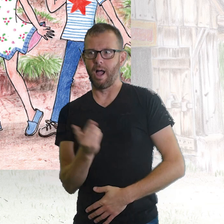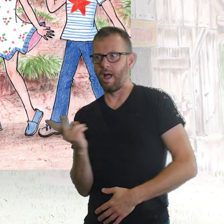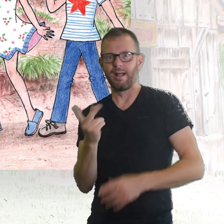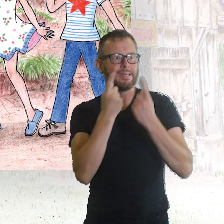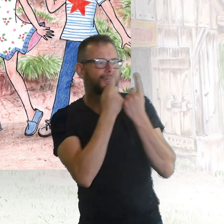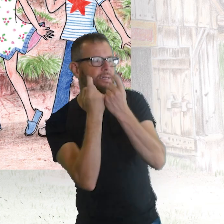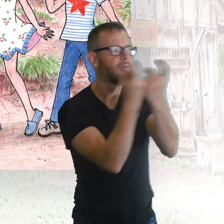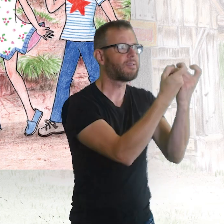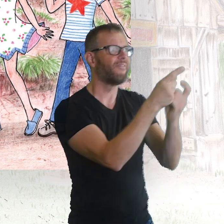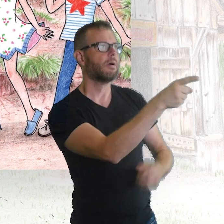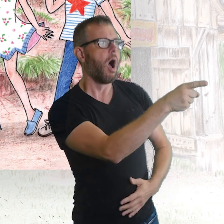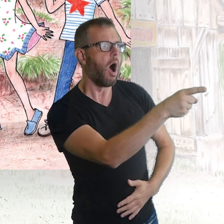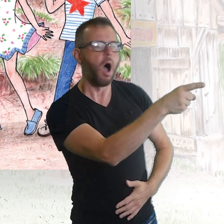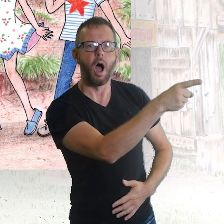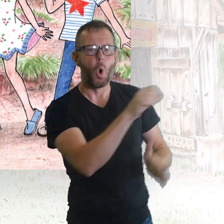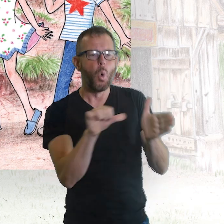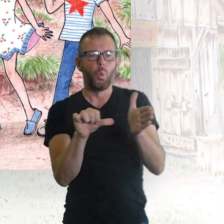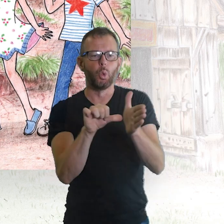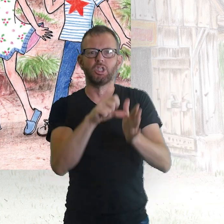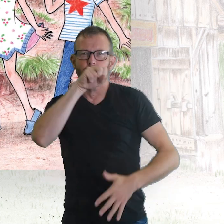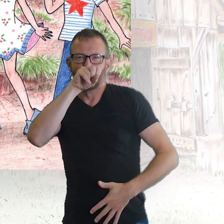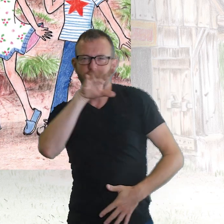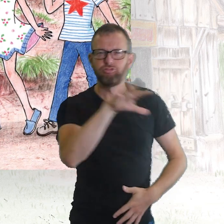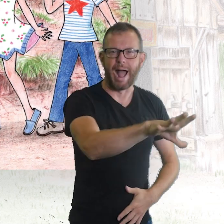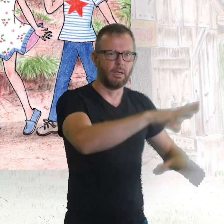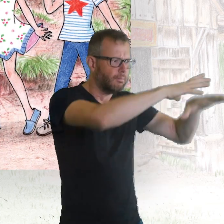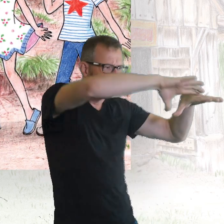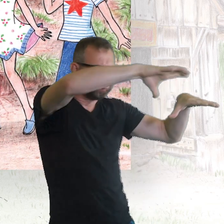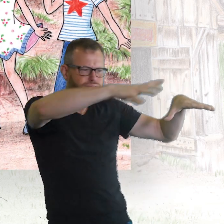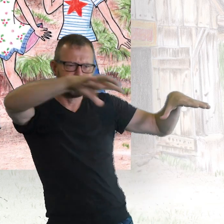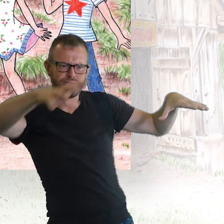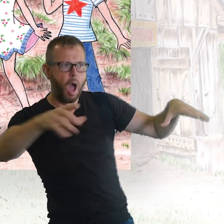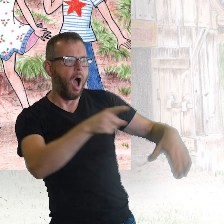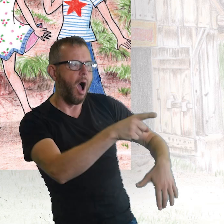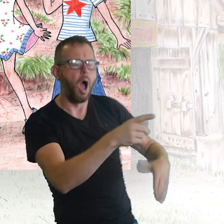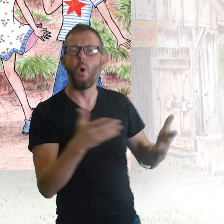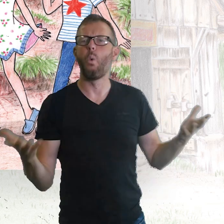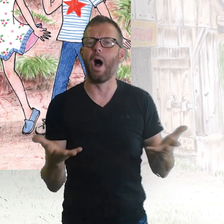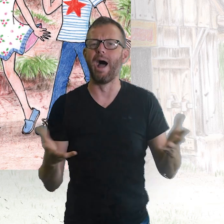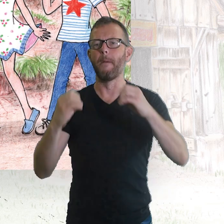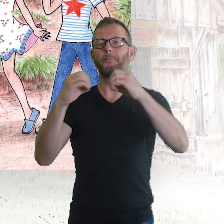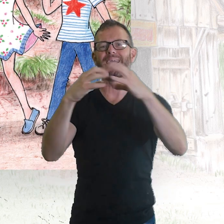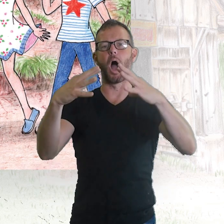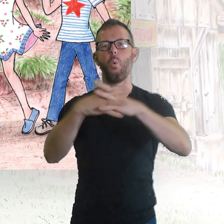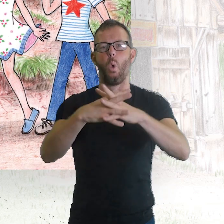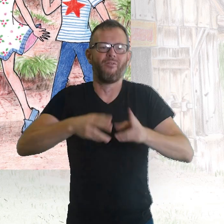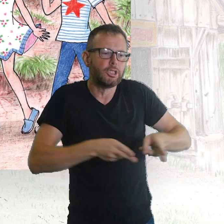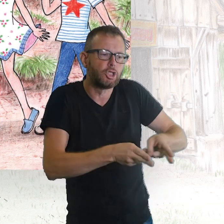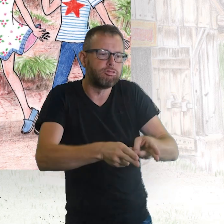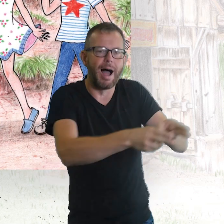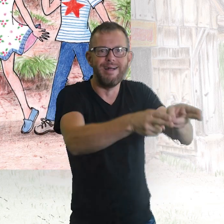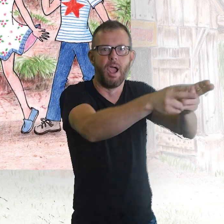They discovered a wooden dragon on the Beowulf Trail.